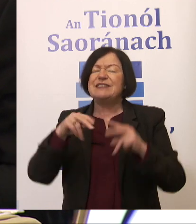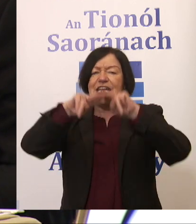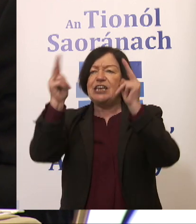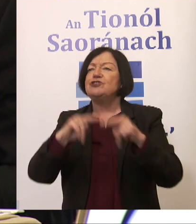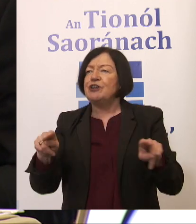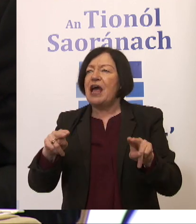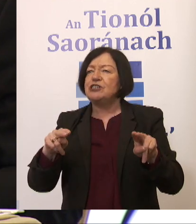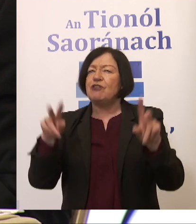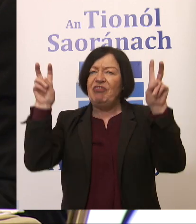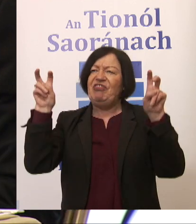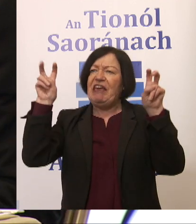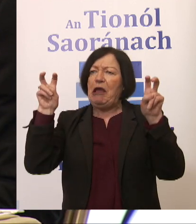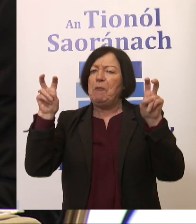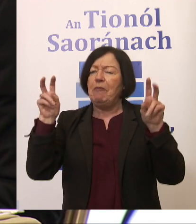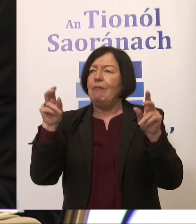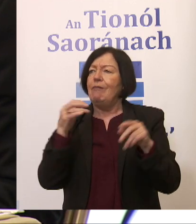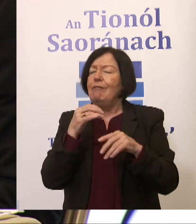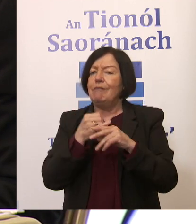international theme in a lot of